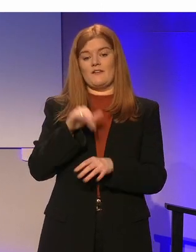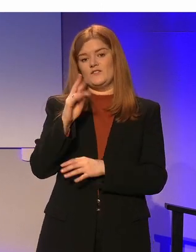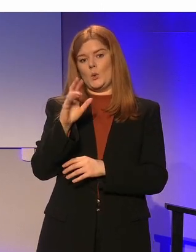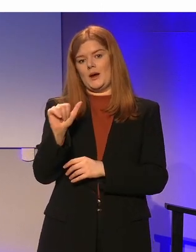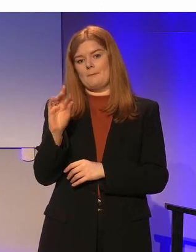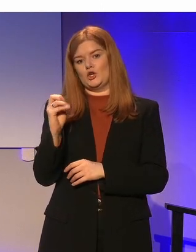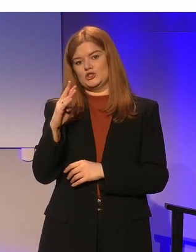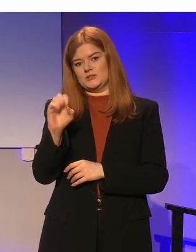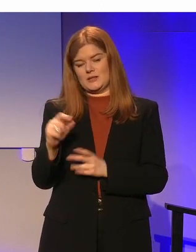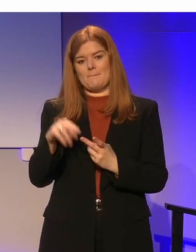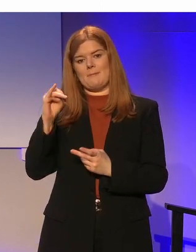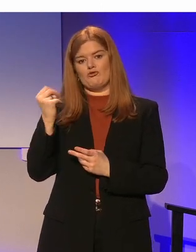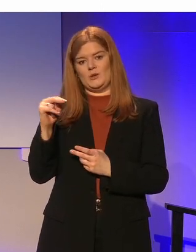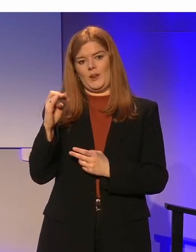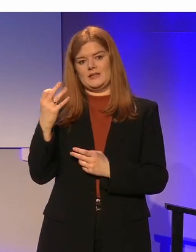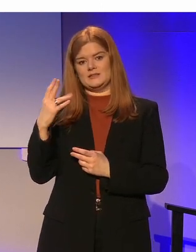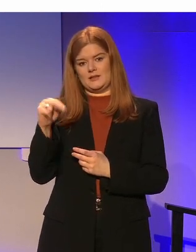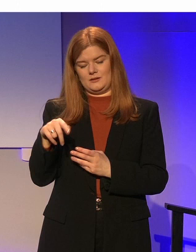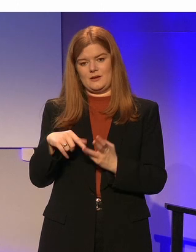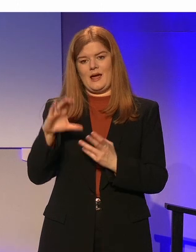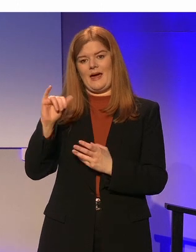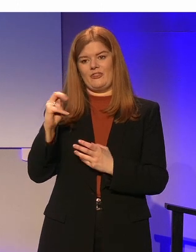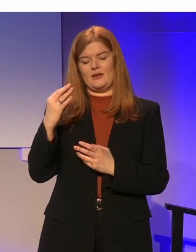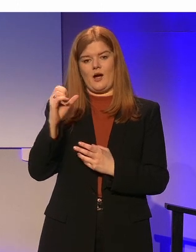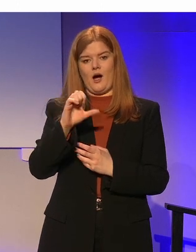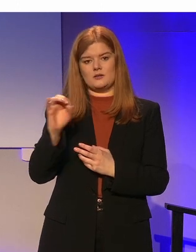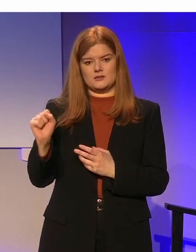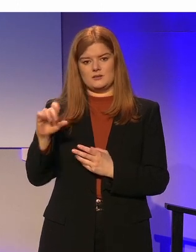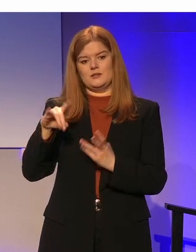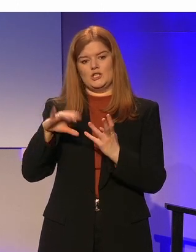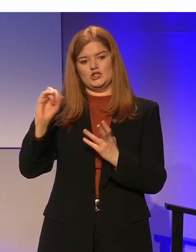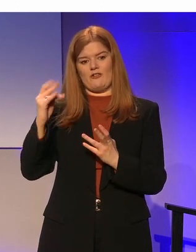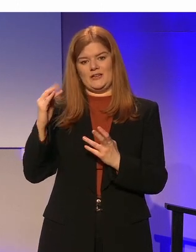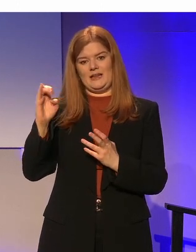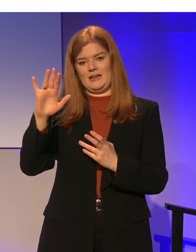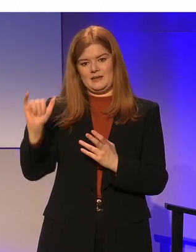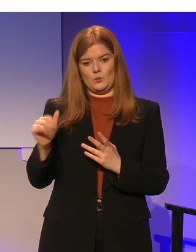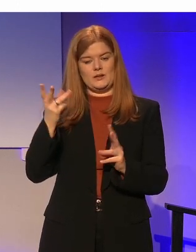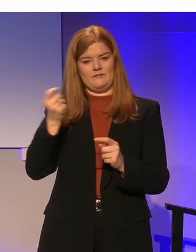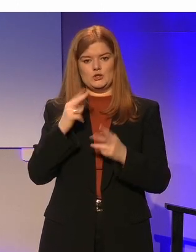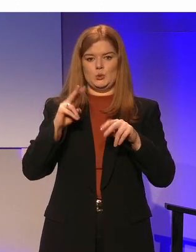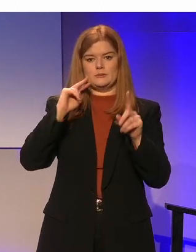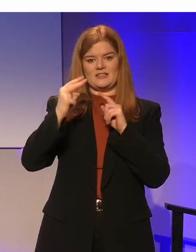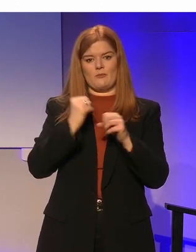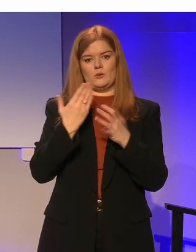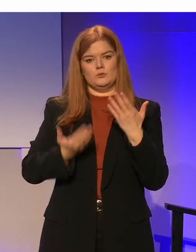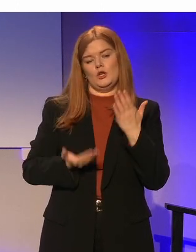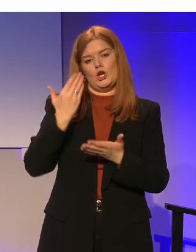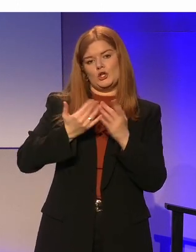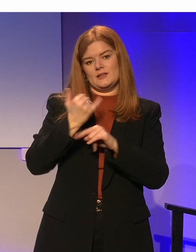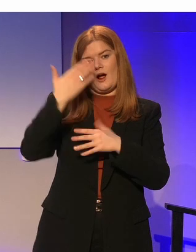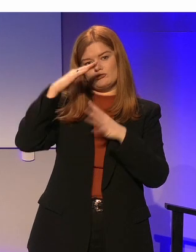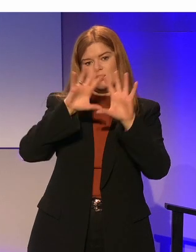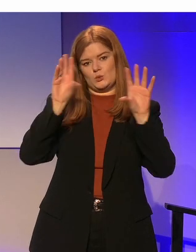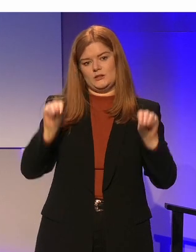Fiona Burns, Marion Wilkinson, Kathy Goss and Sharon Healy, who are going to give us insights into learning within the